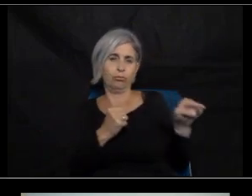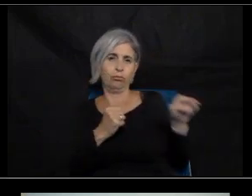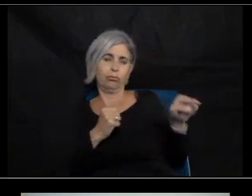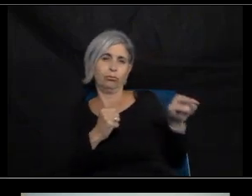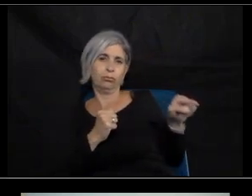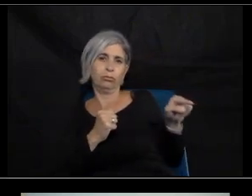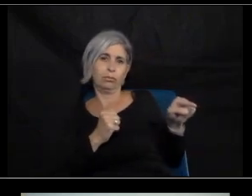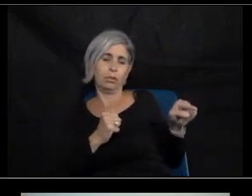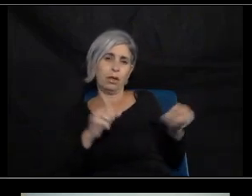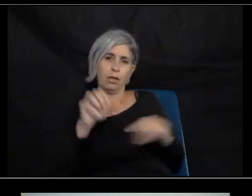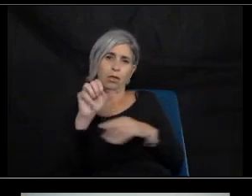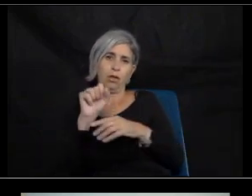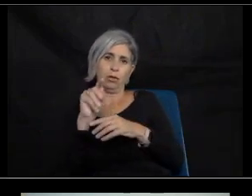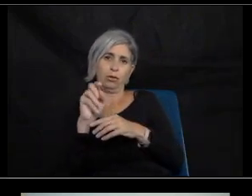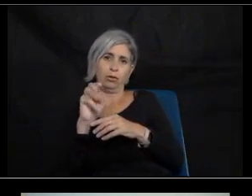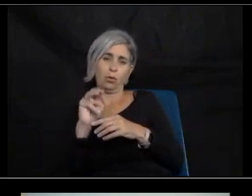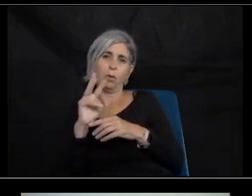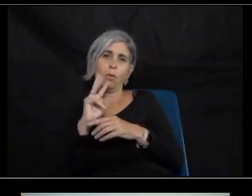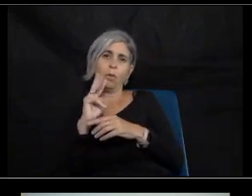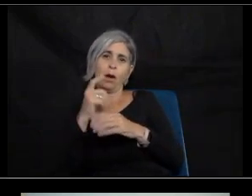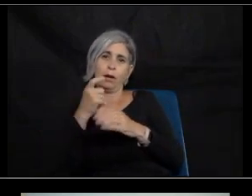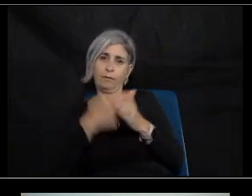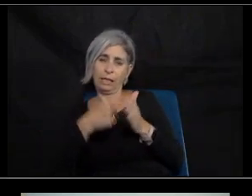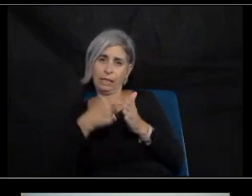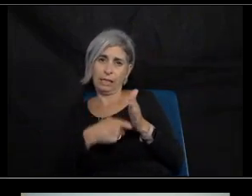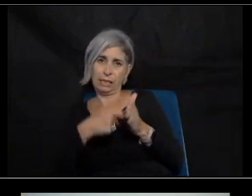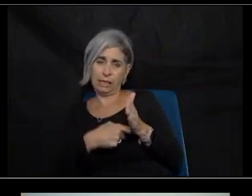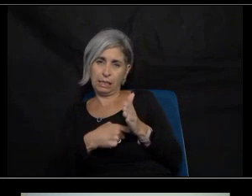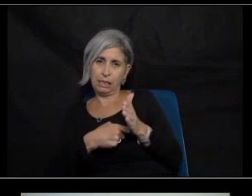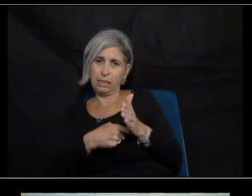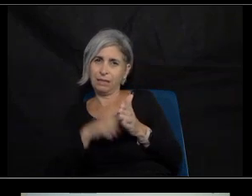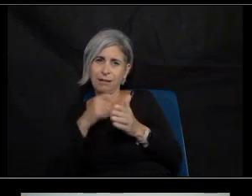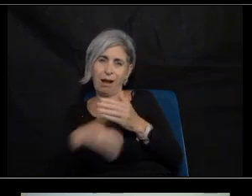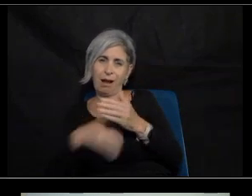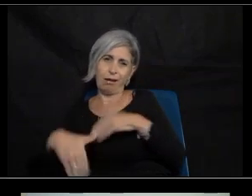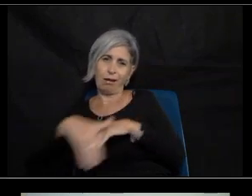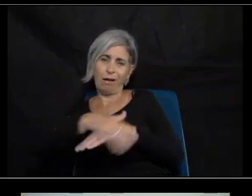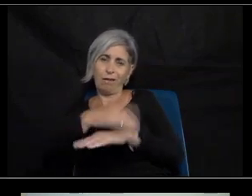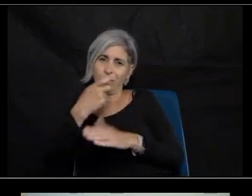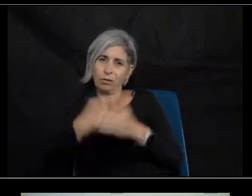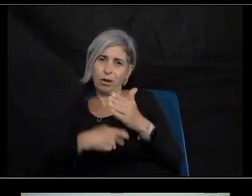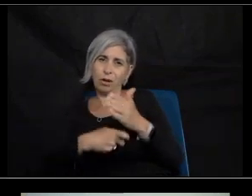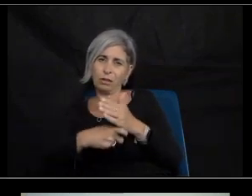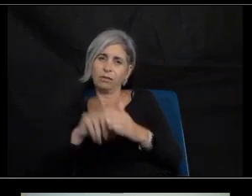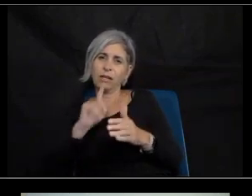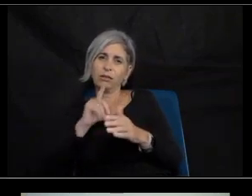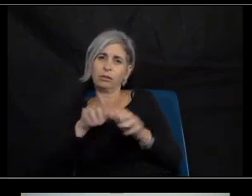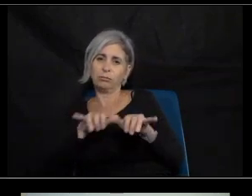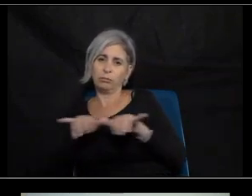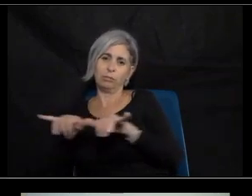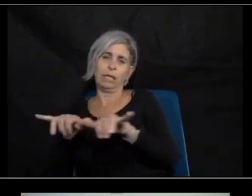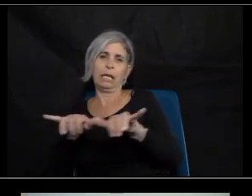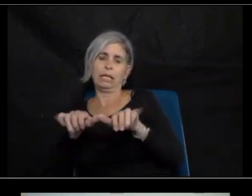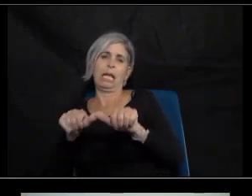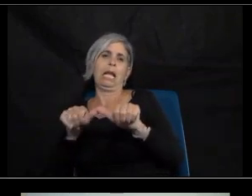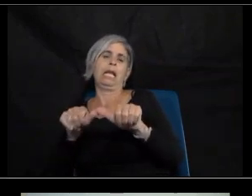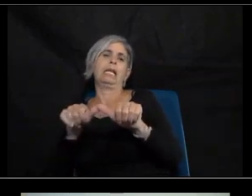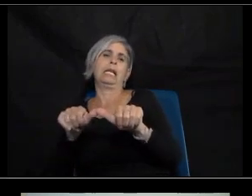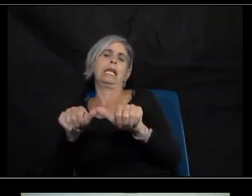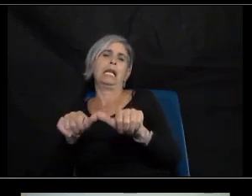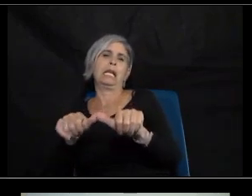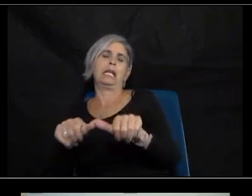stormwater fee, it typically doesn't cover the cost of actually maintaining the stormwater system throughout the